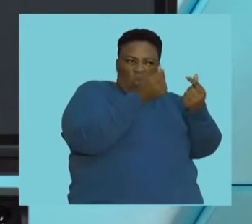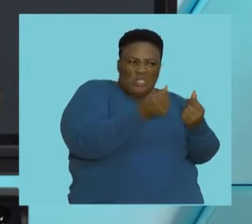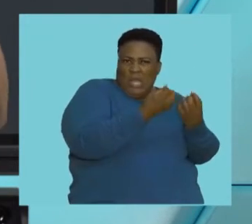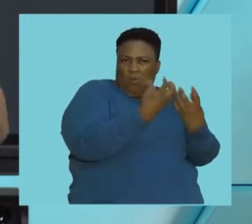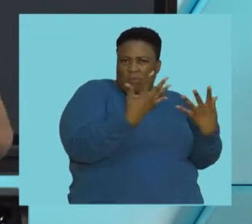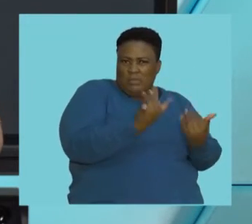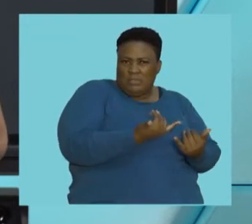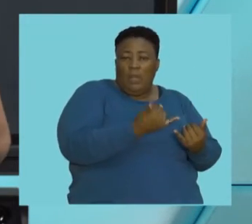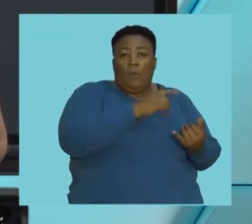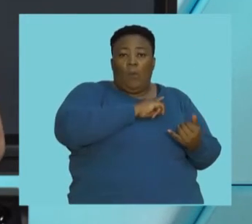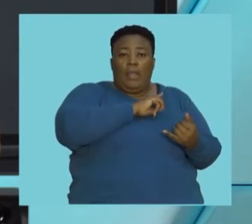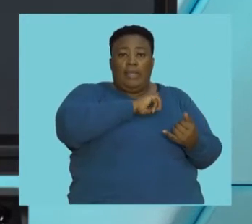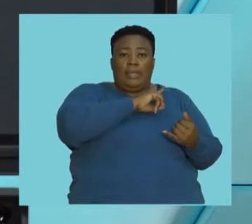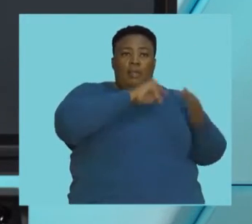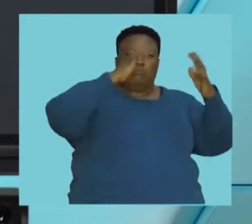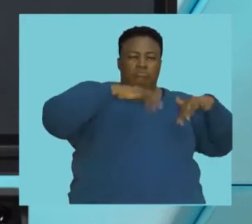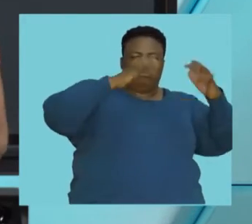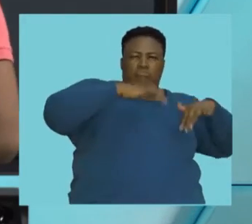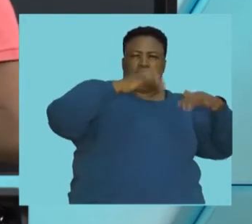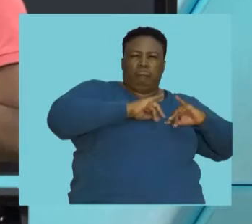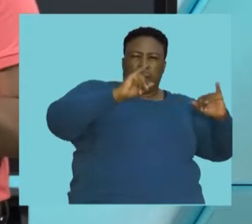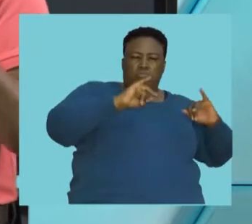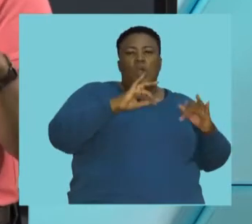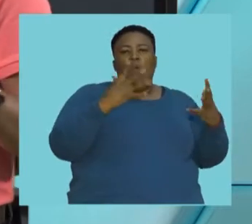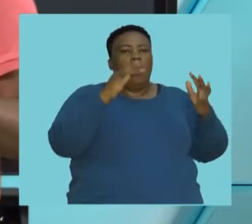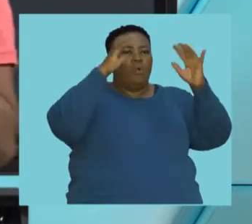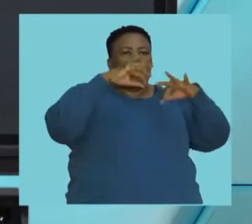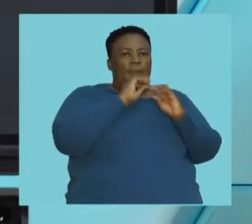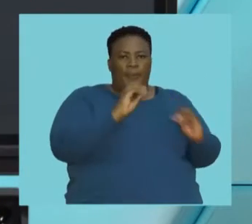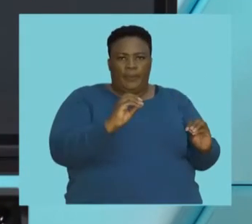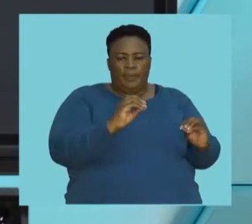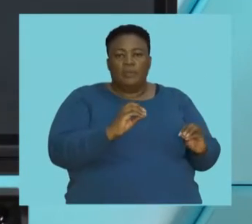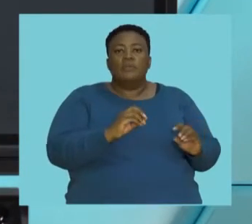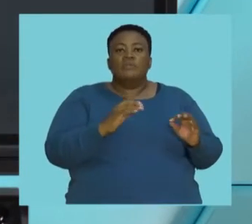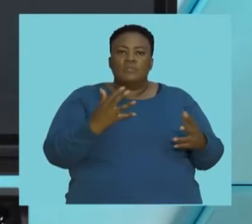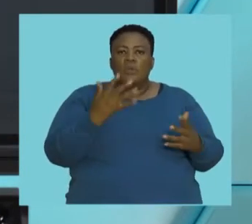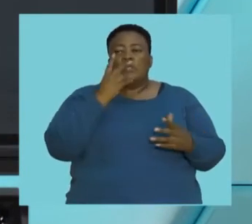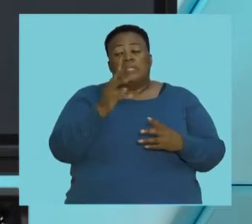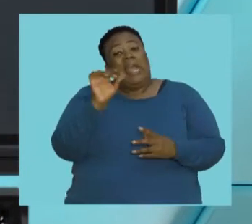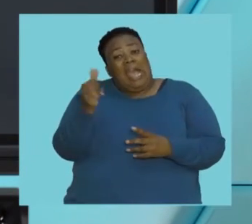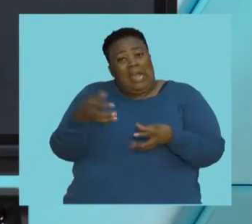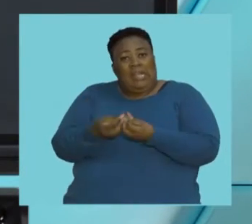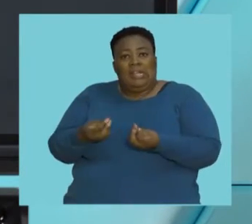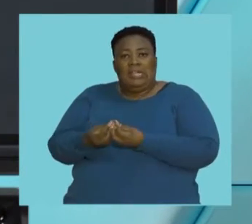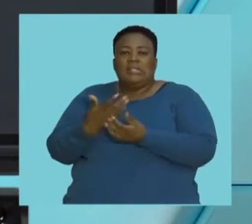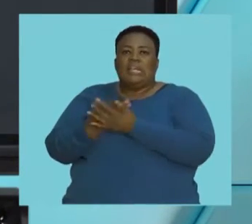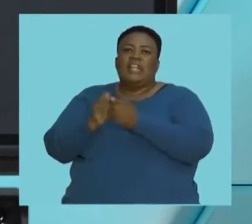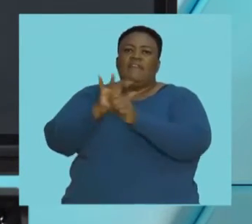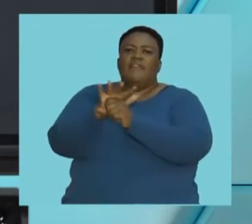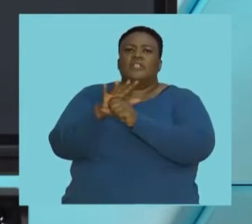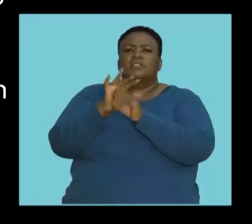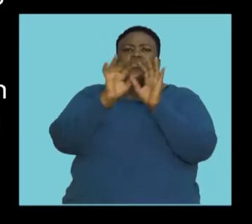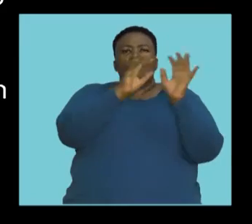Again, link that to climate change. So let's get straight into this and unpack other factors that affect global food